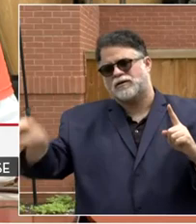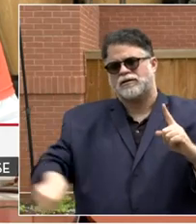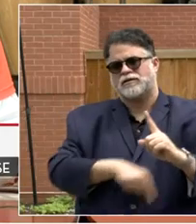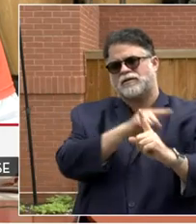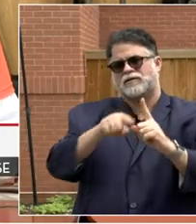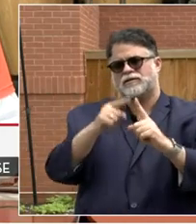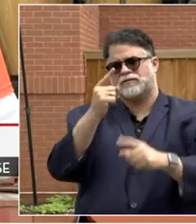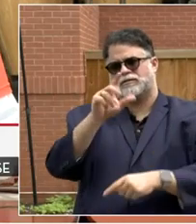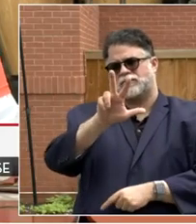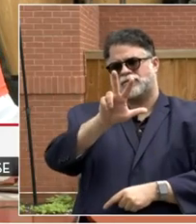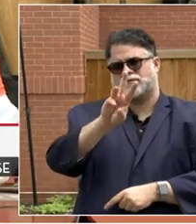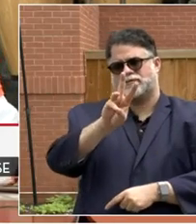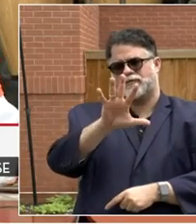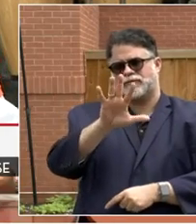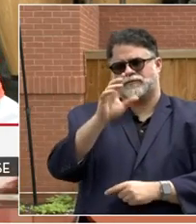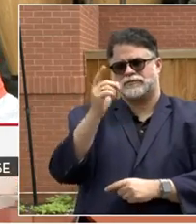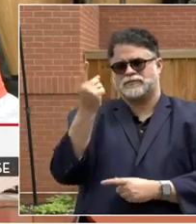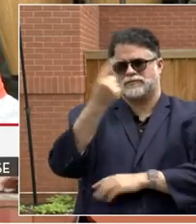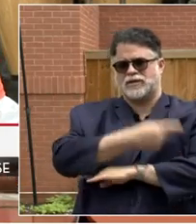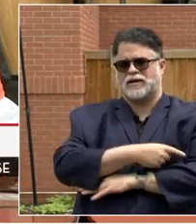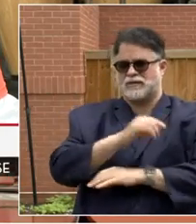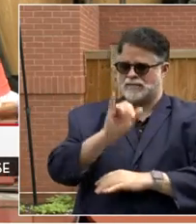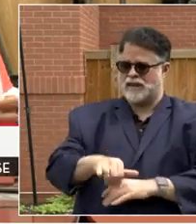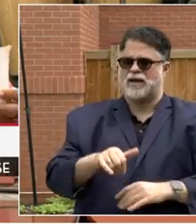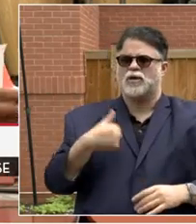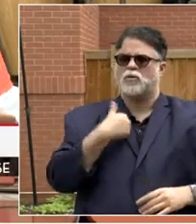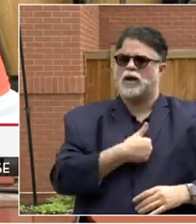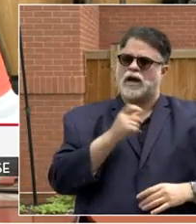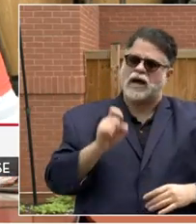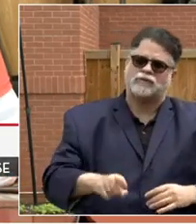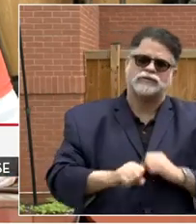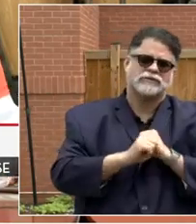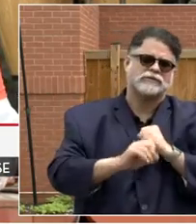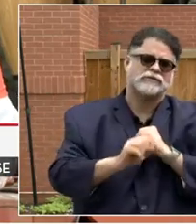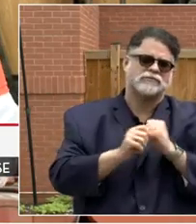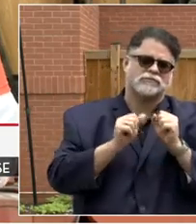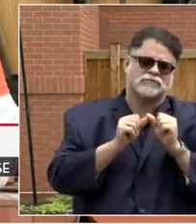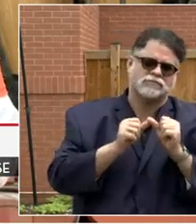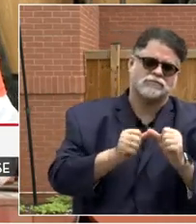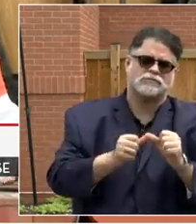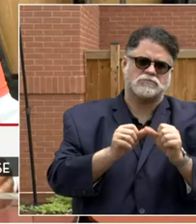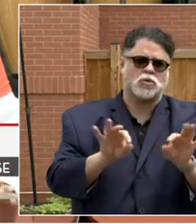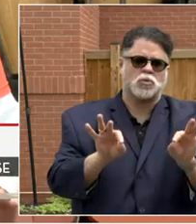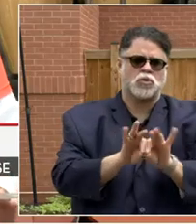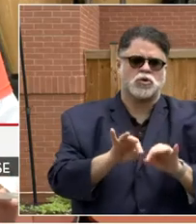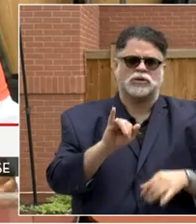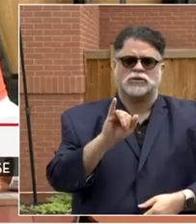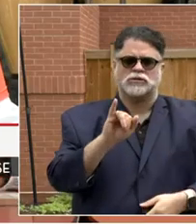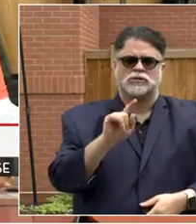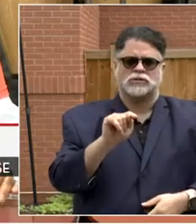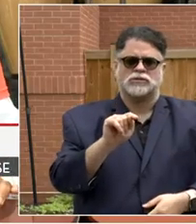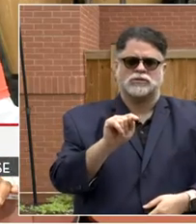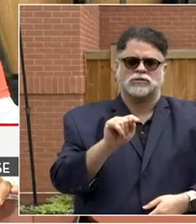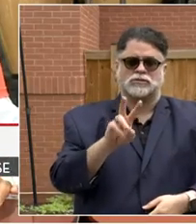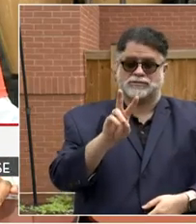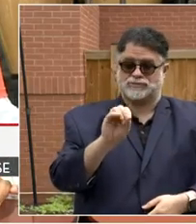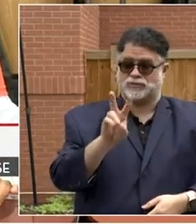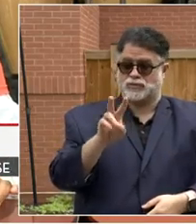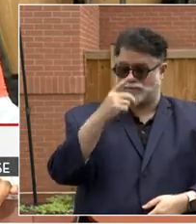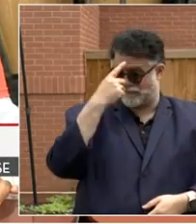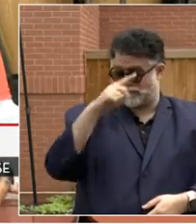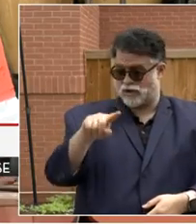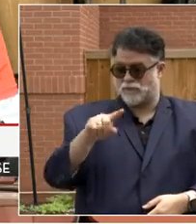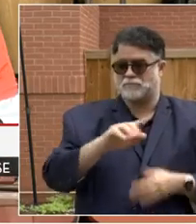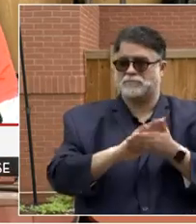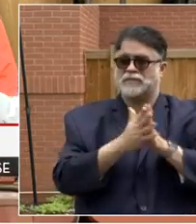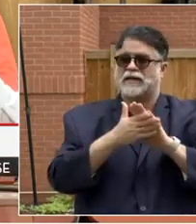essential role in raising awareness and peacemaking. And that is exactly what the 202 for Peace campaign is all about.